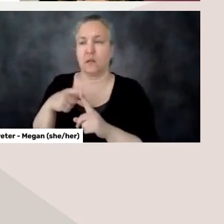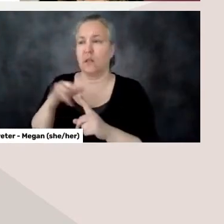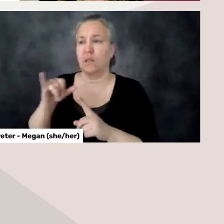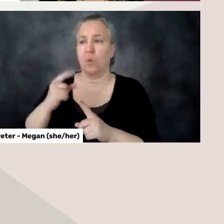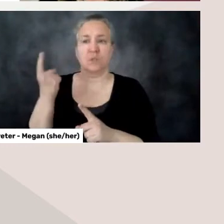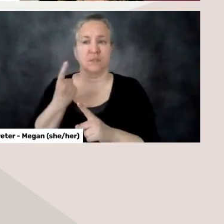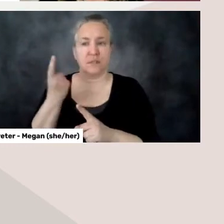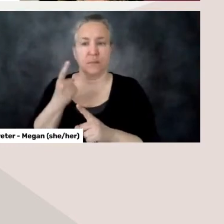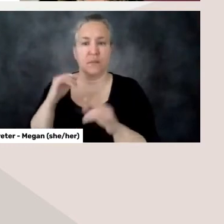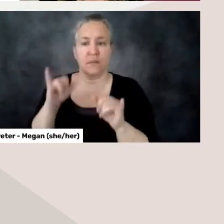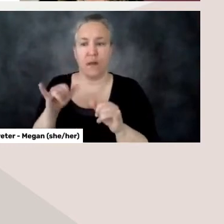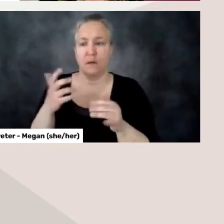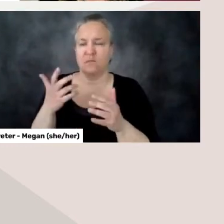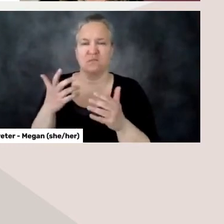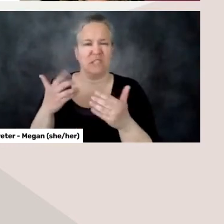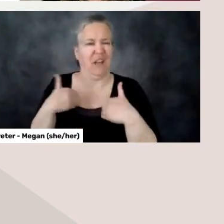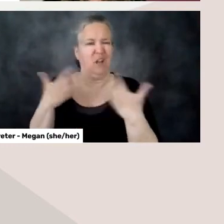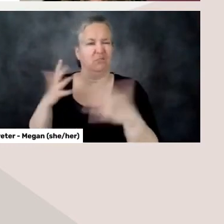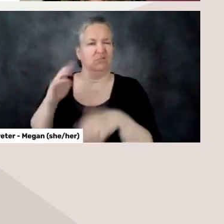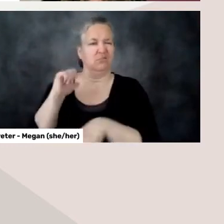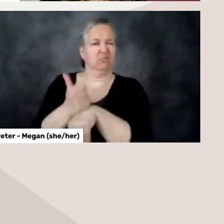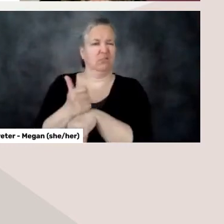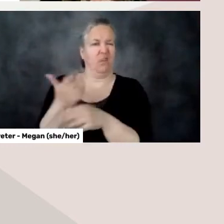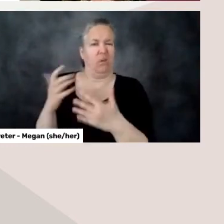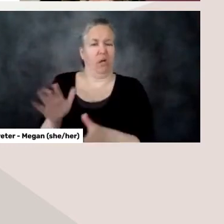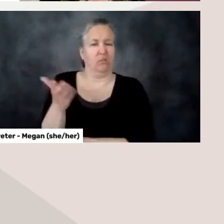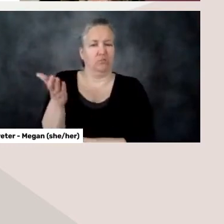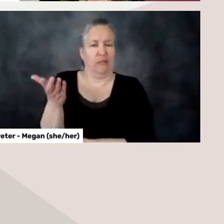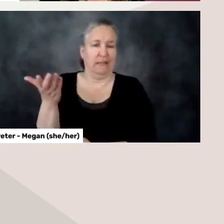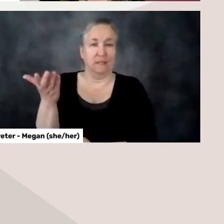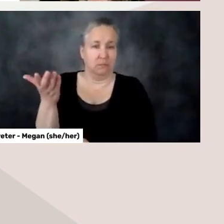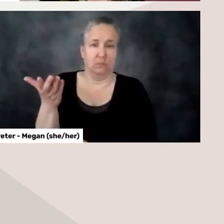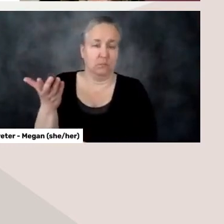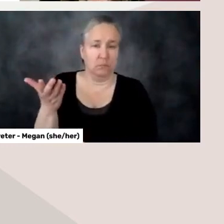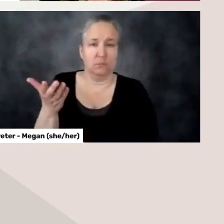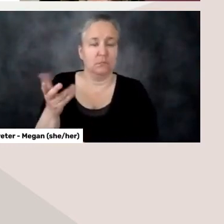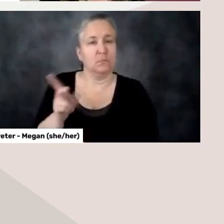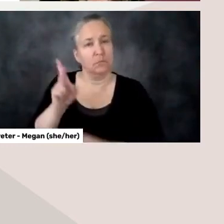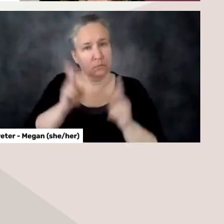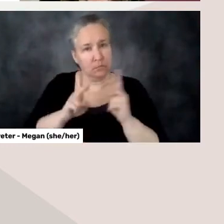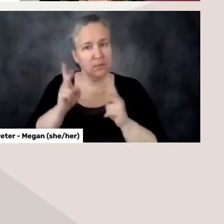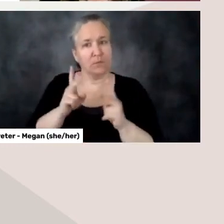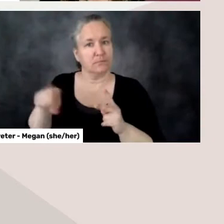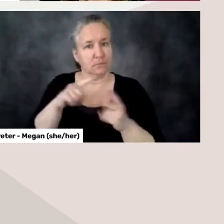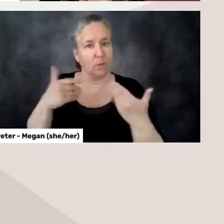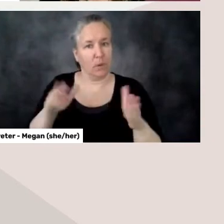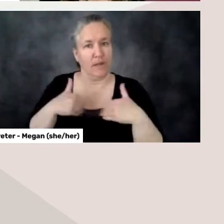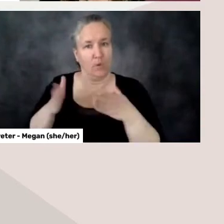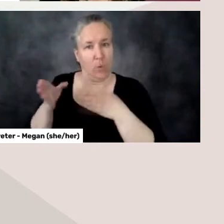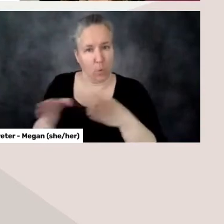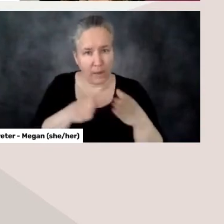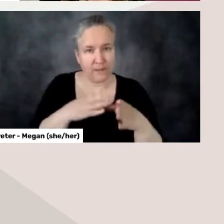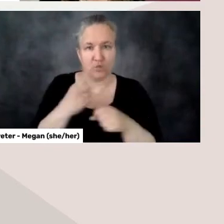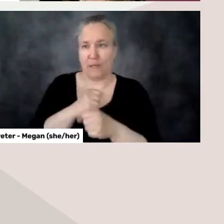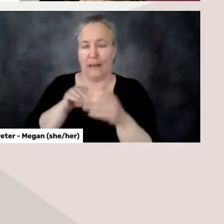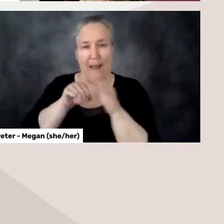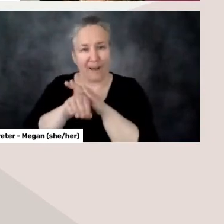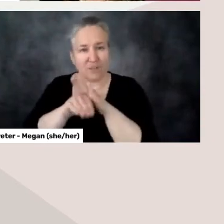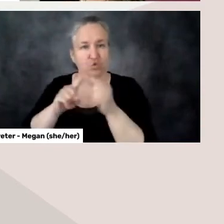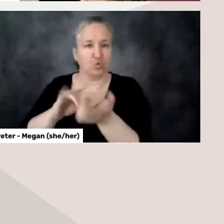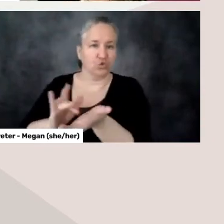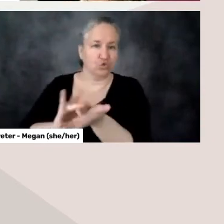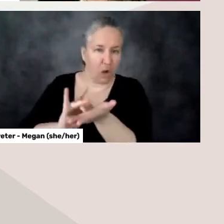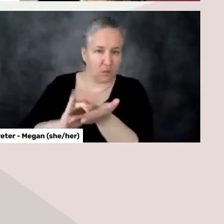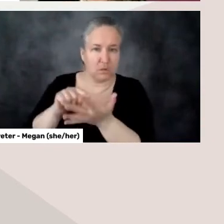something that already existed to some extent. Like people already had ways to get access to